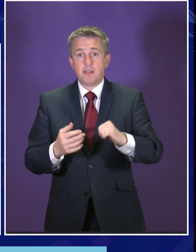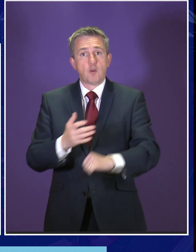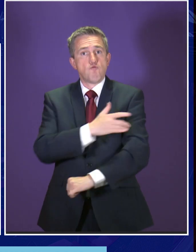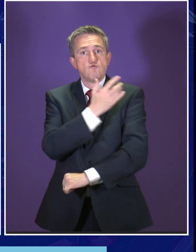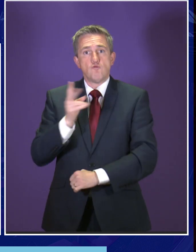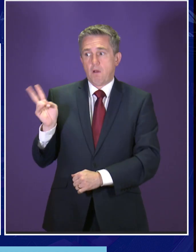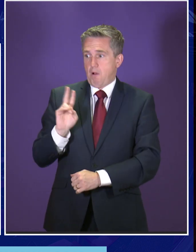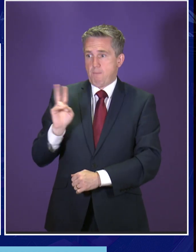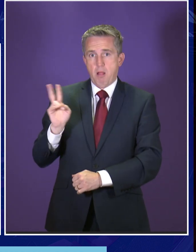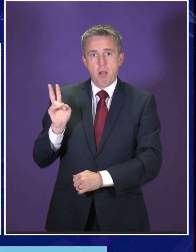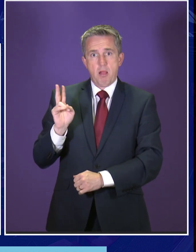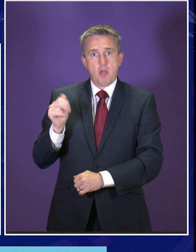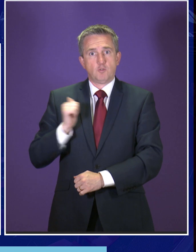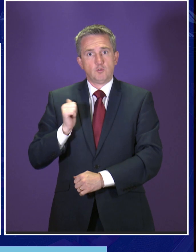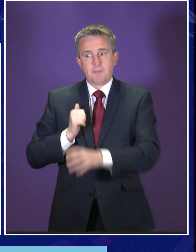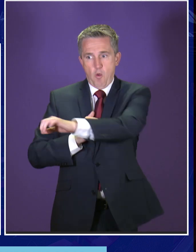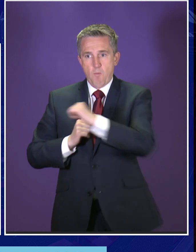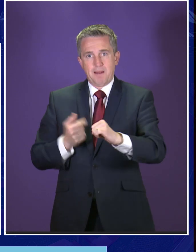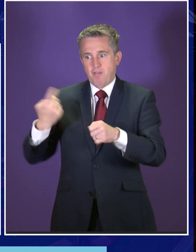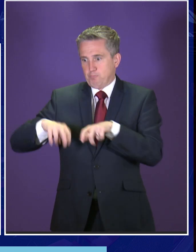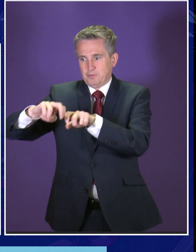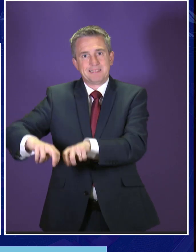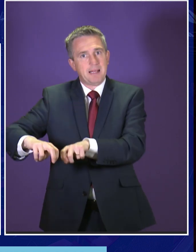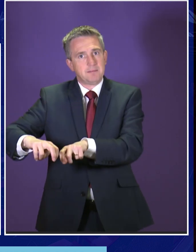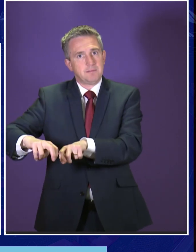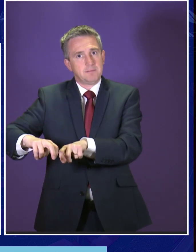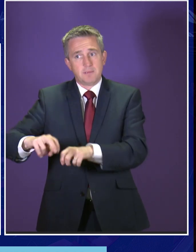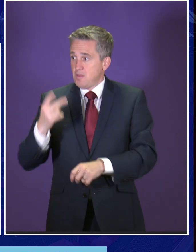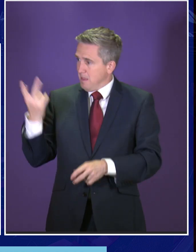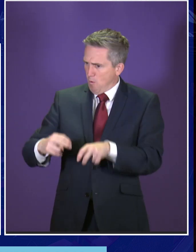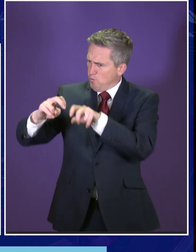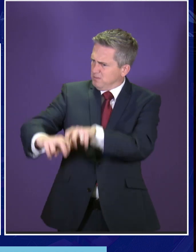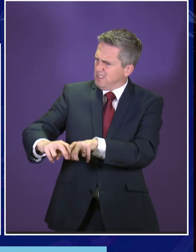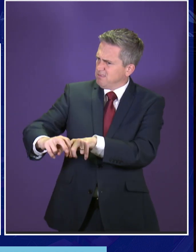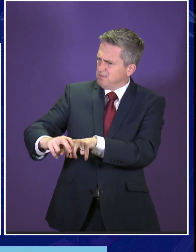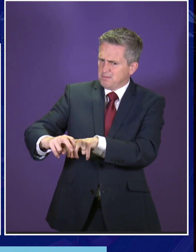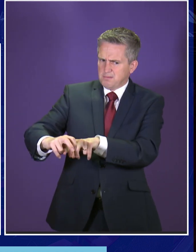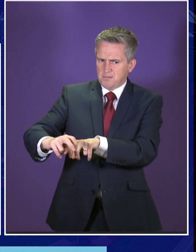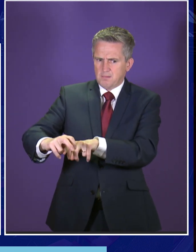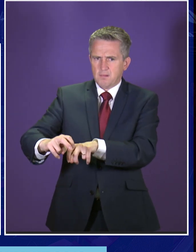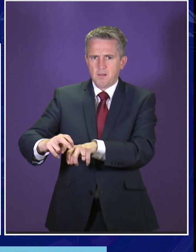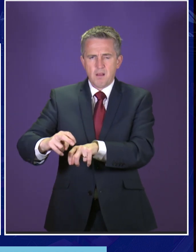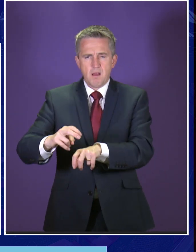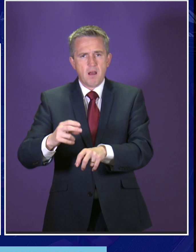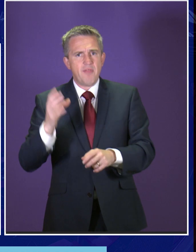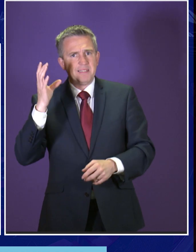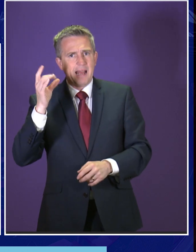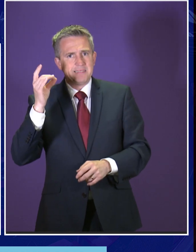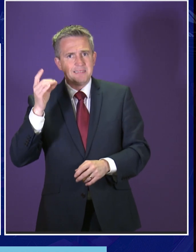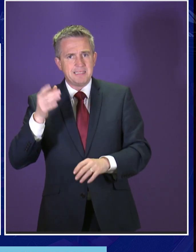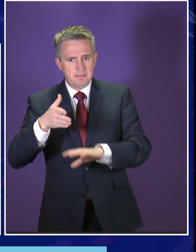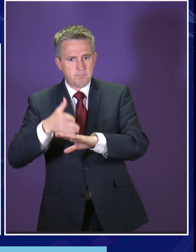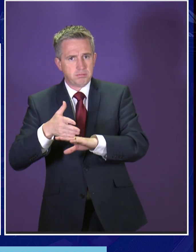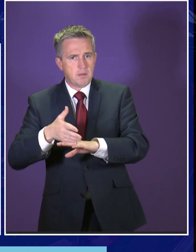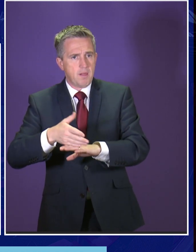behind me assumed I opened the taxi for them, the door. And they got in, And they rolled down the window. The taxi wouldn't move. They rolled